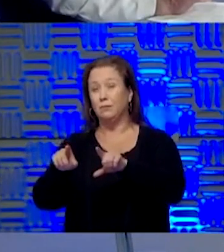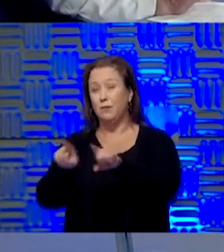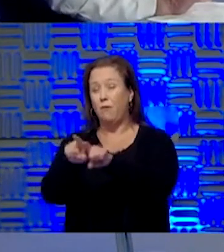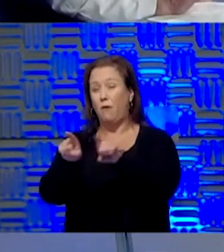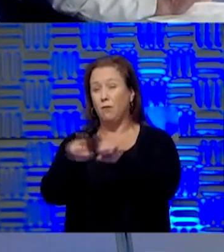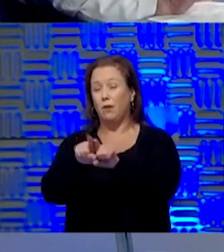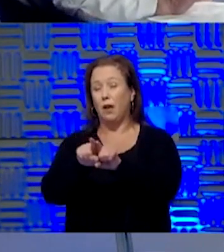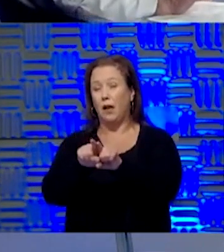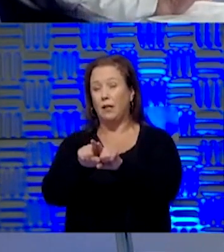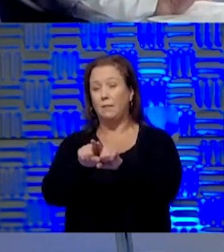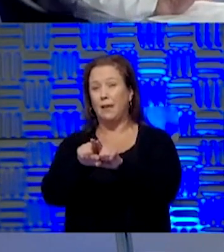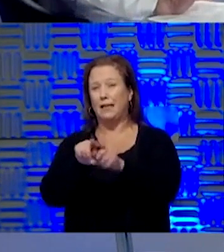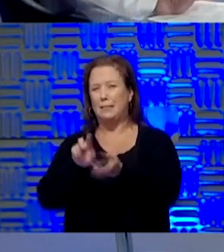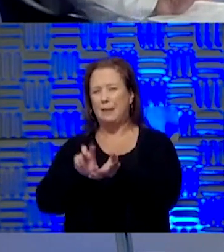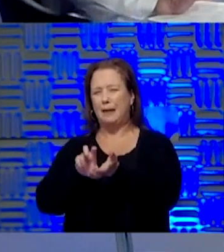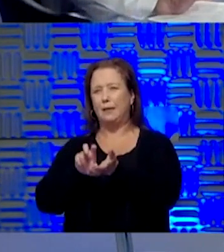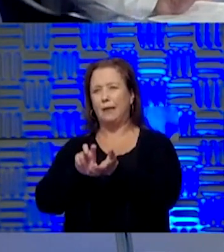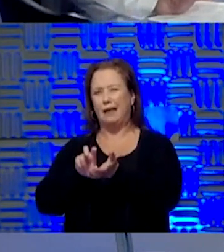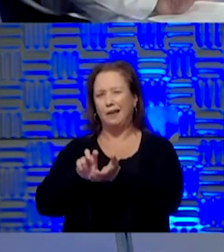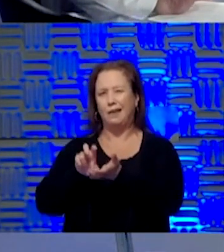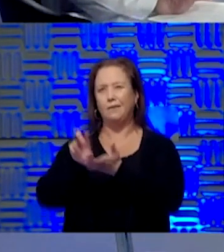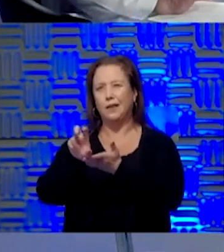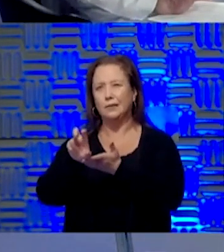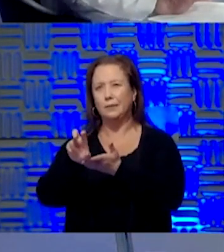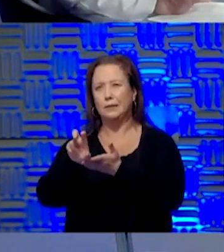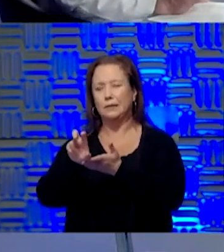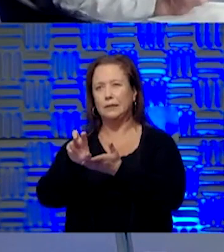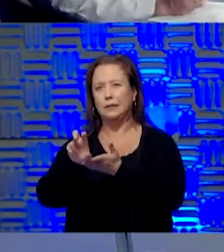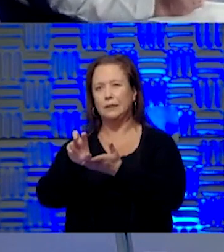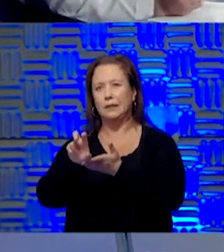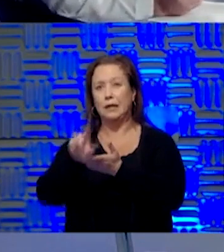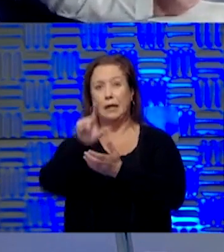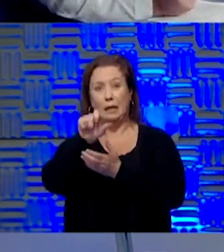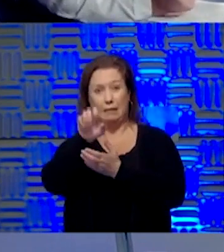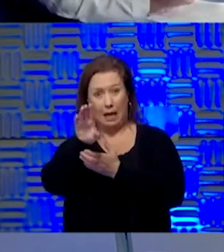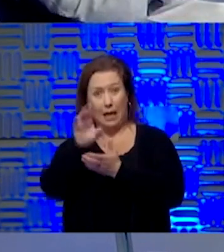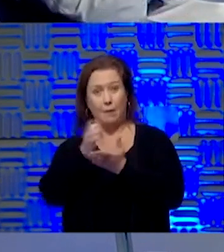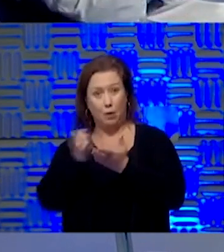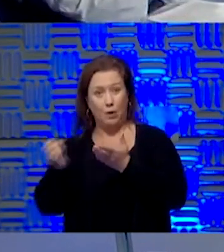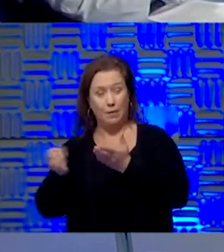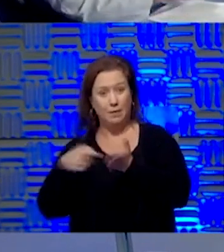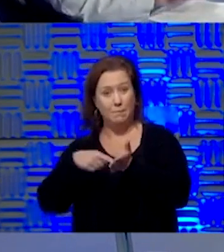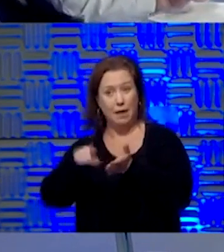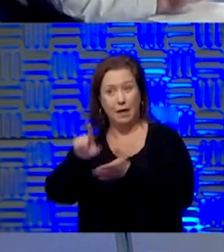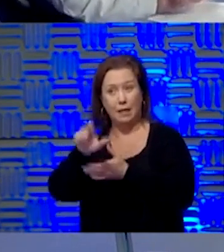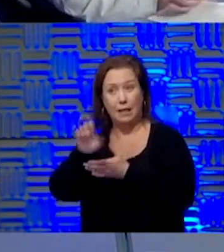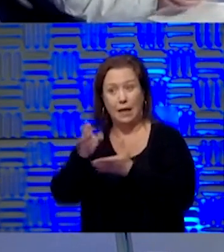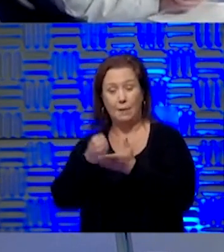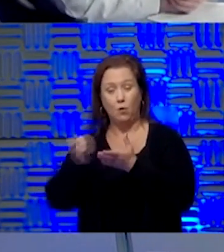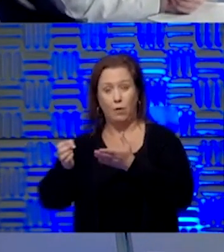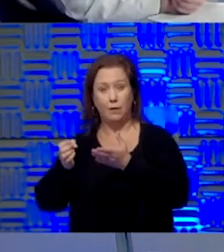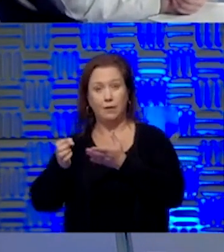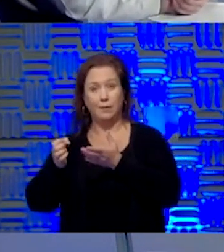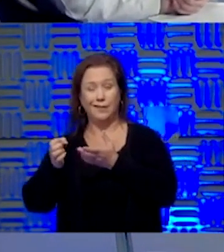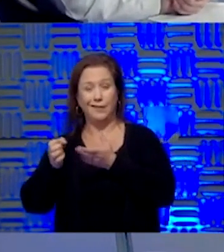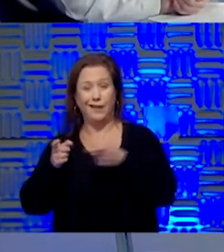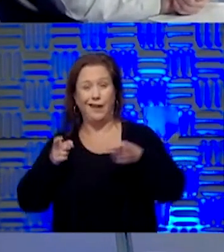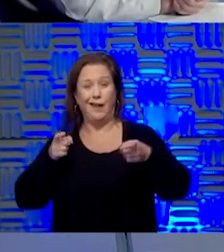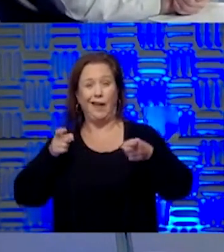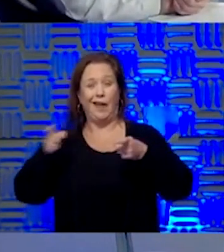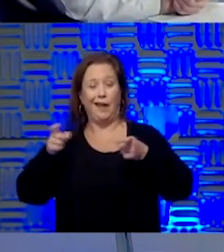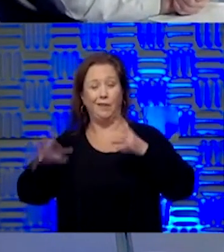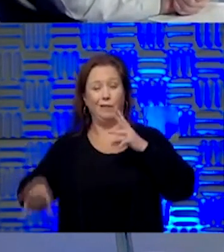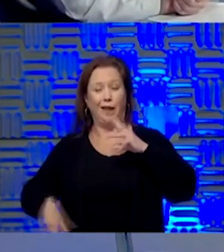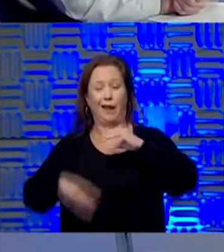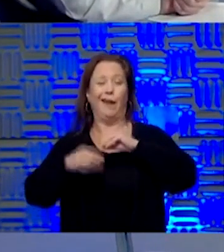substantial investments in lab equipment to handle the additional